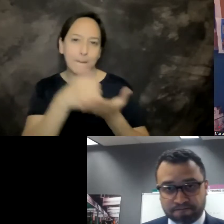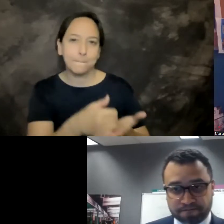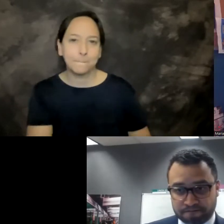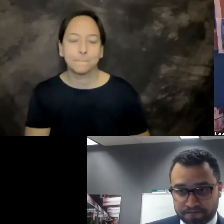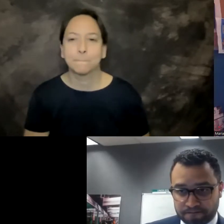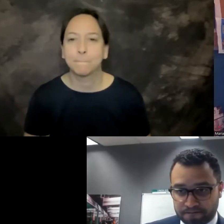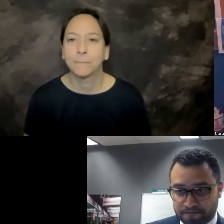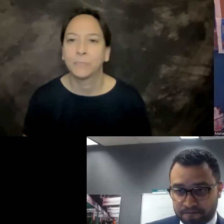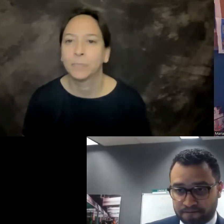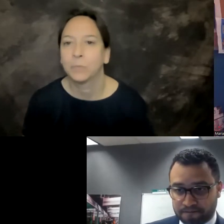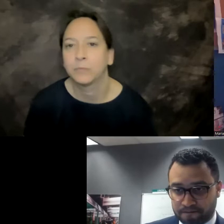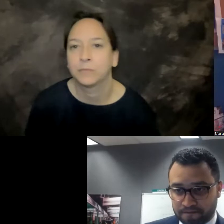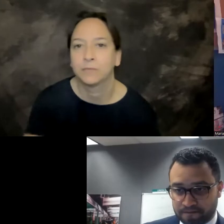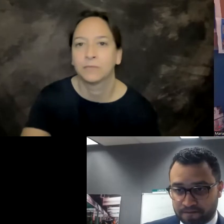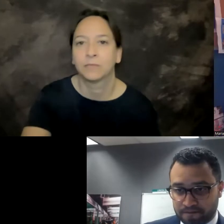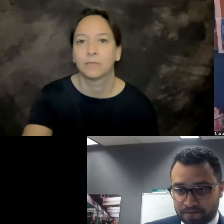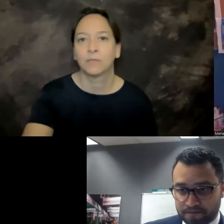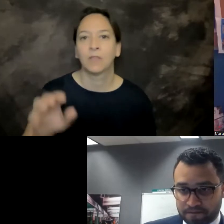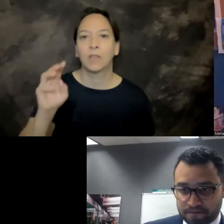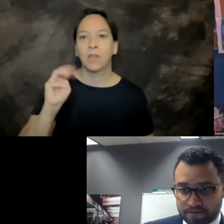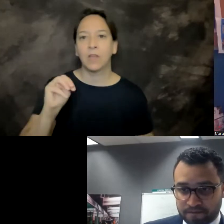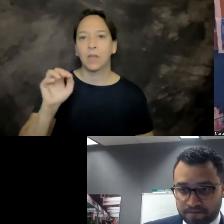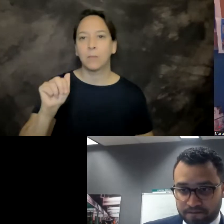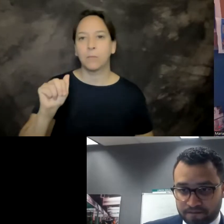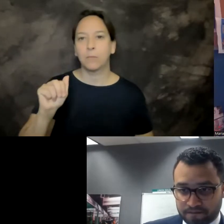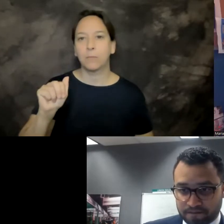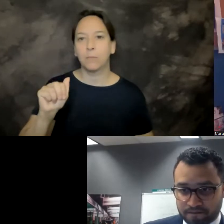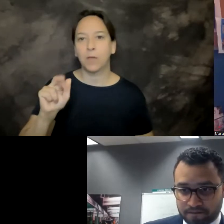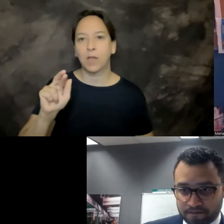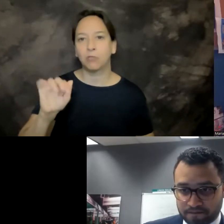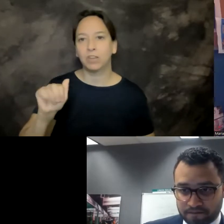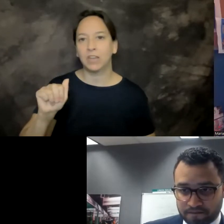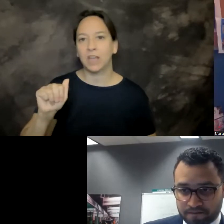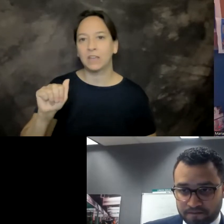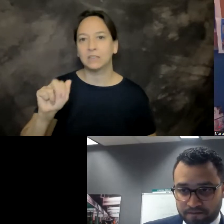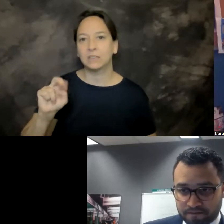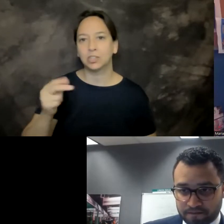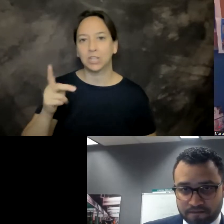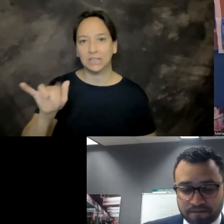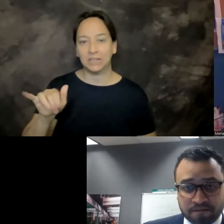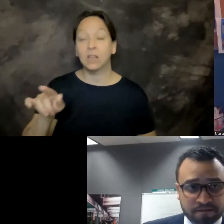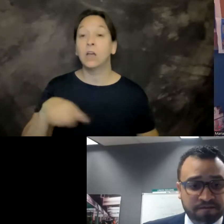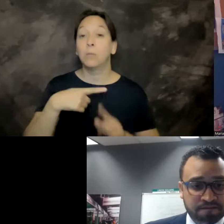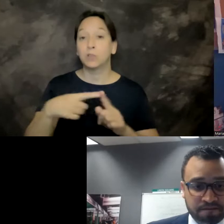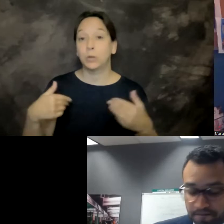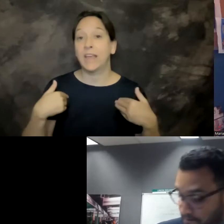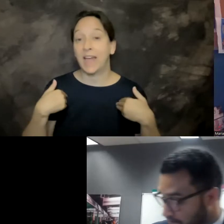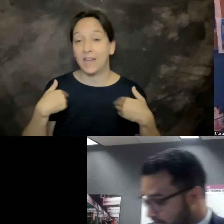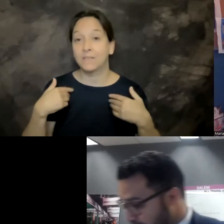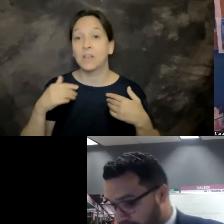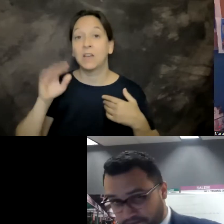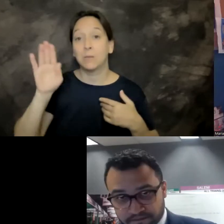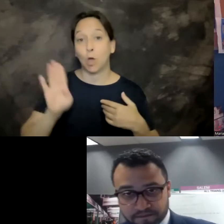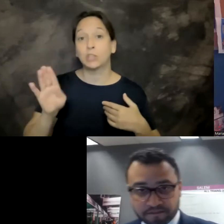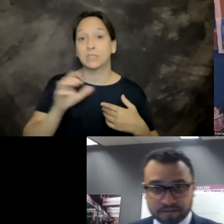also have our Commissioner of the Disabilities office here in the city of Boston.